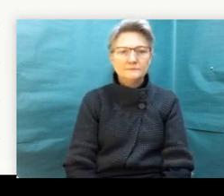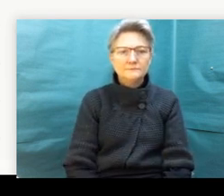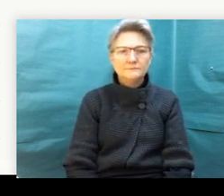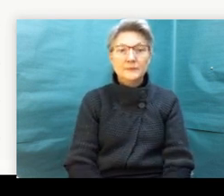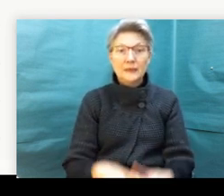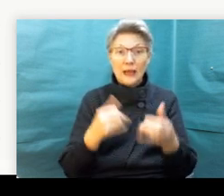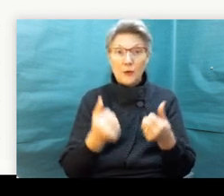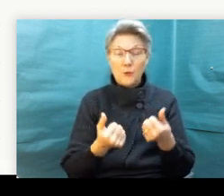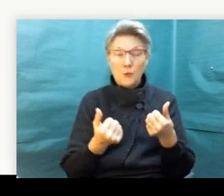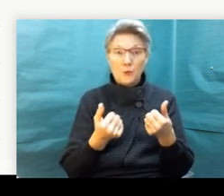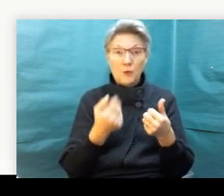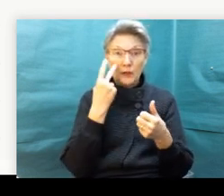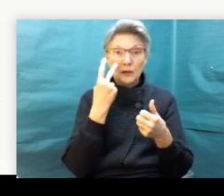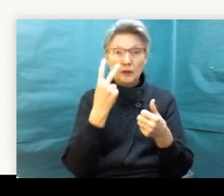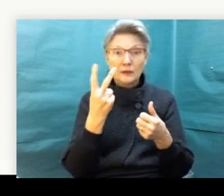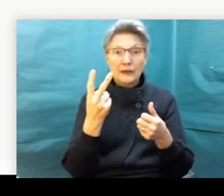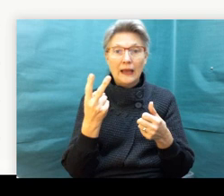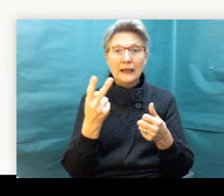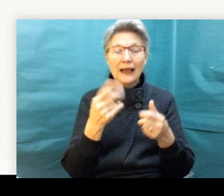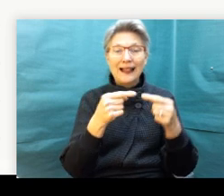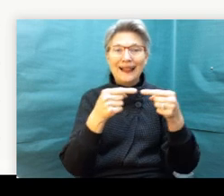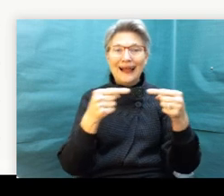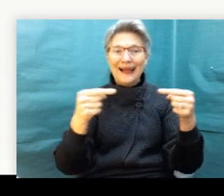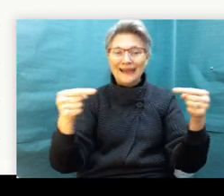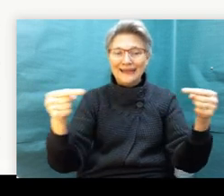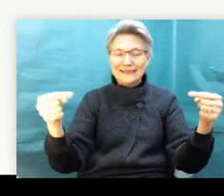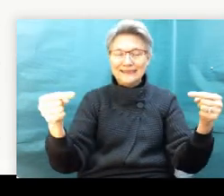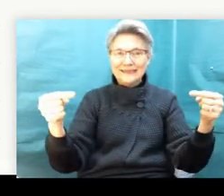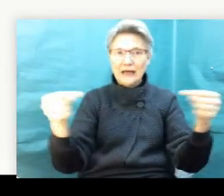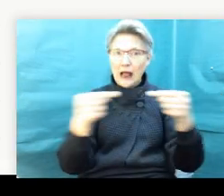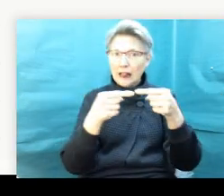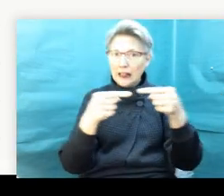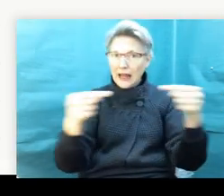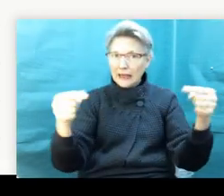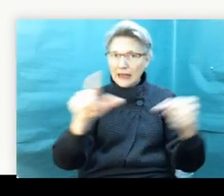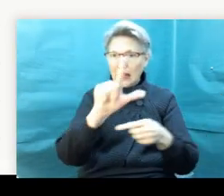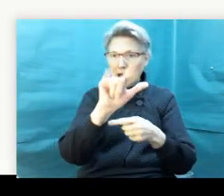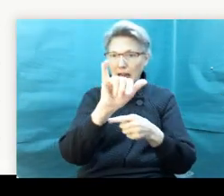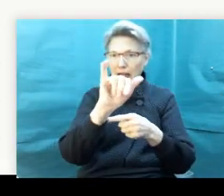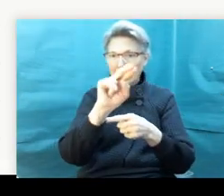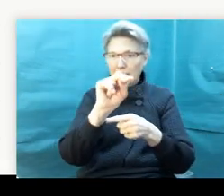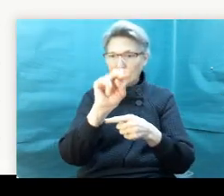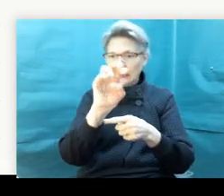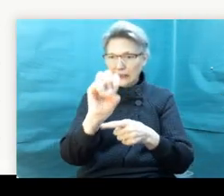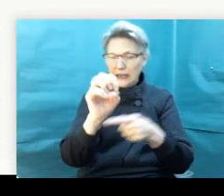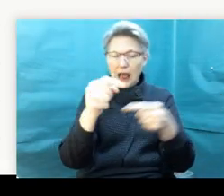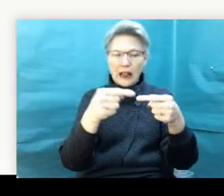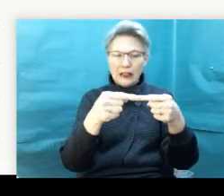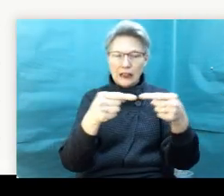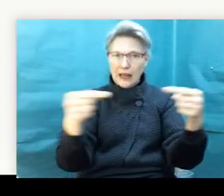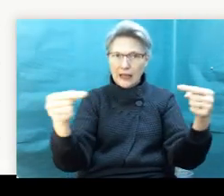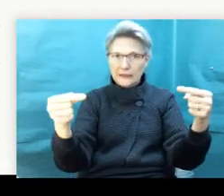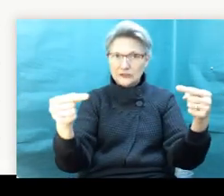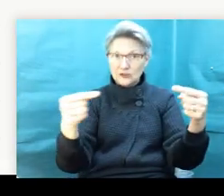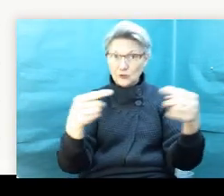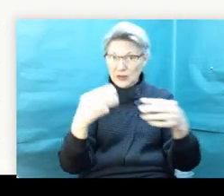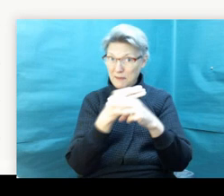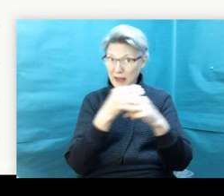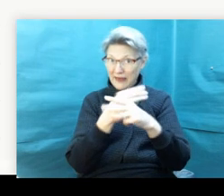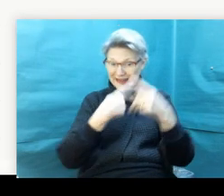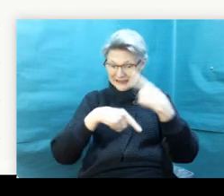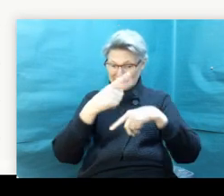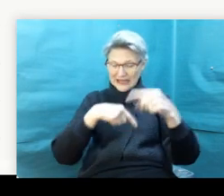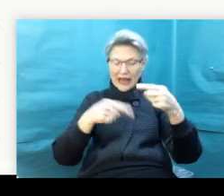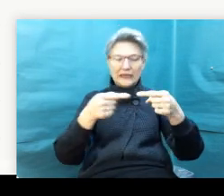Now we're going to take a look at a line. So a line, again, is a word that you're very familiar with, but in math,